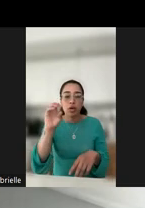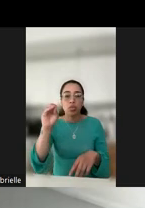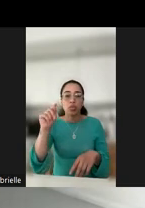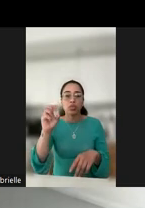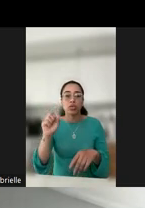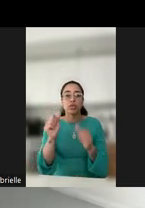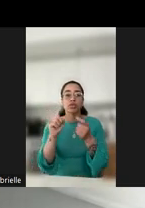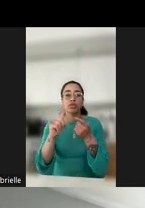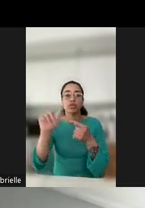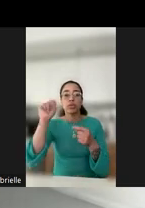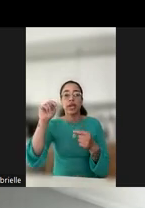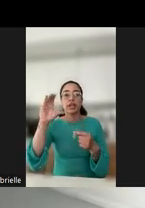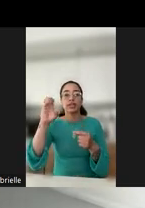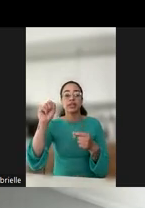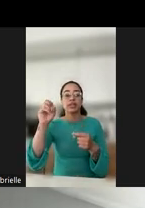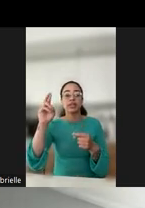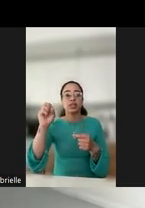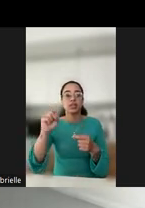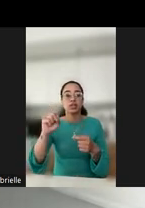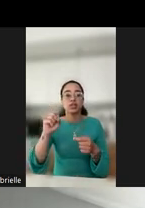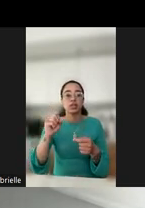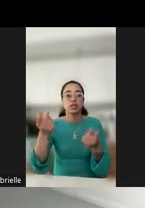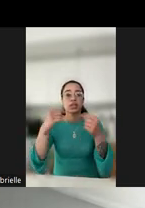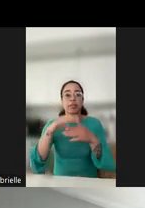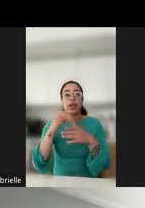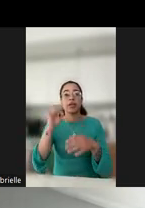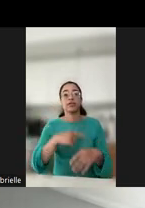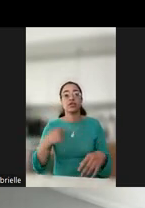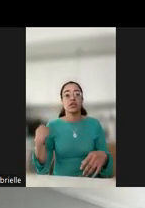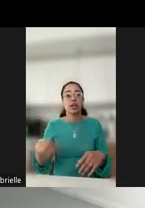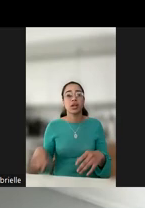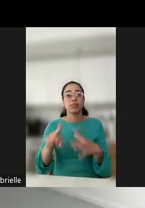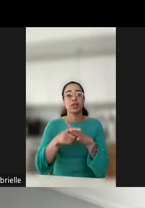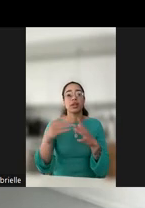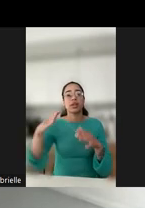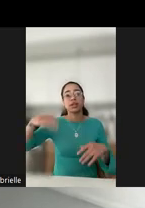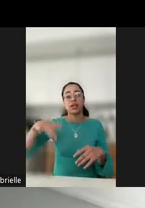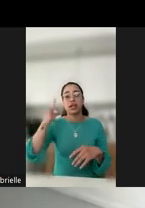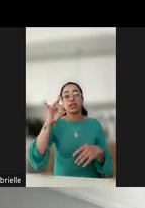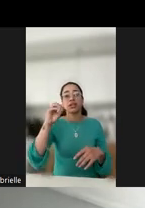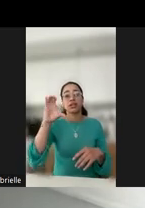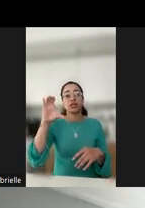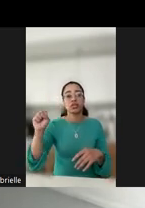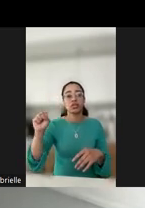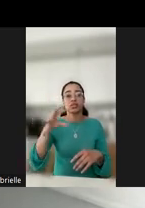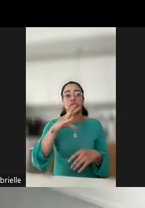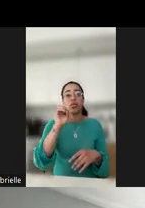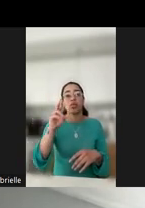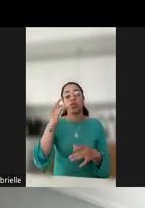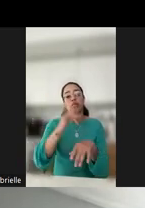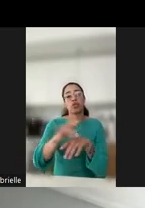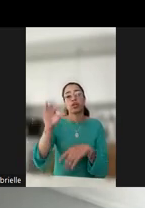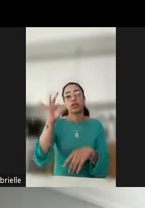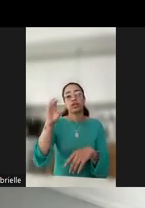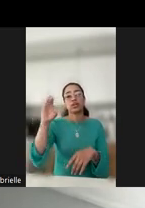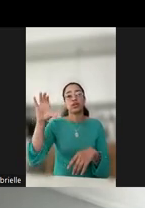can trace our root back to our ancestor, back to the late 1800 or early 1900,